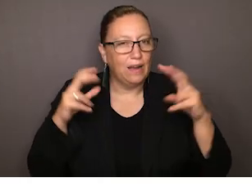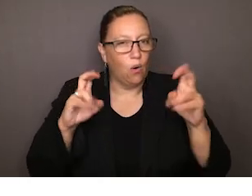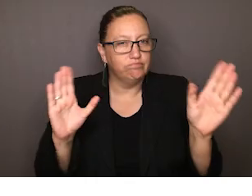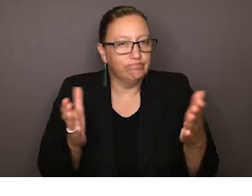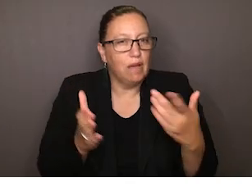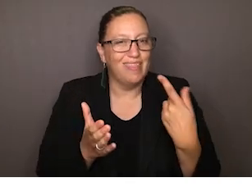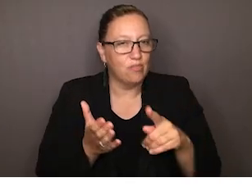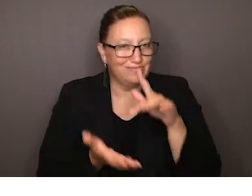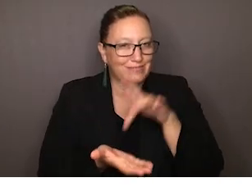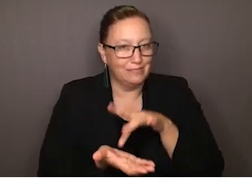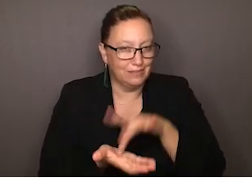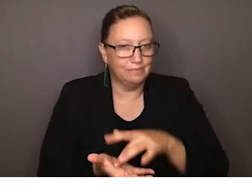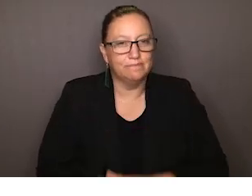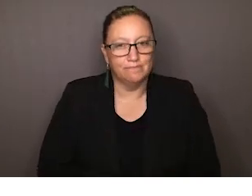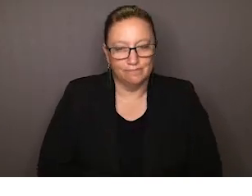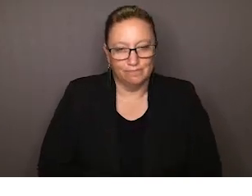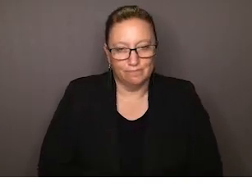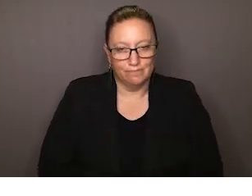short.